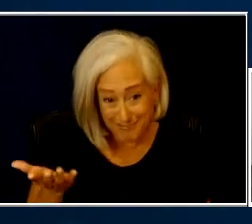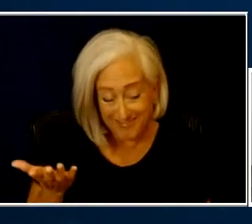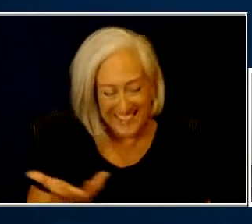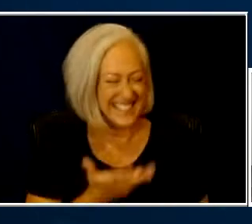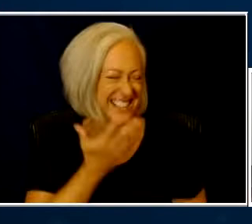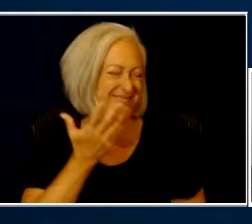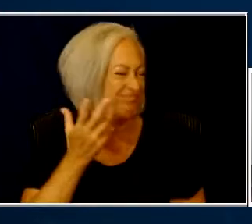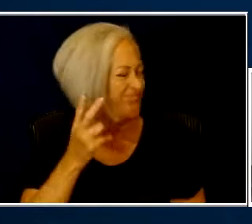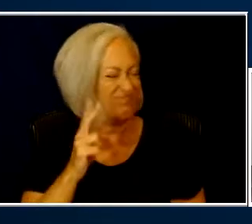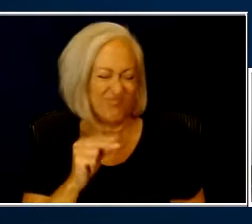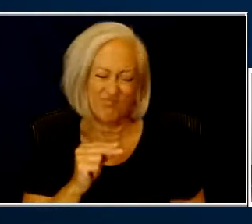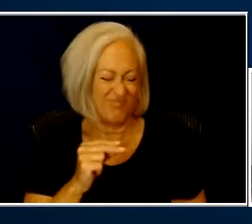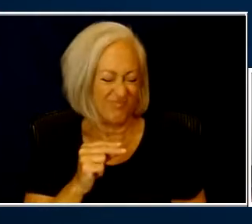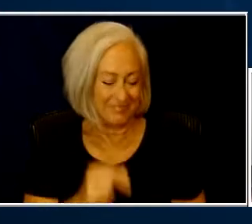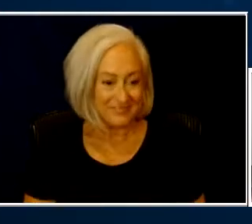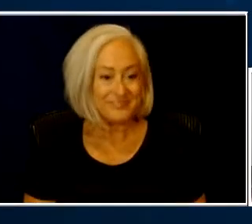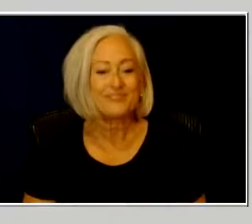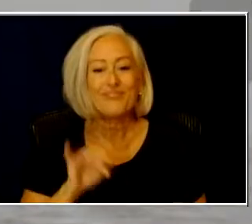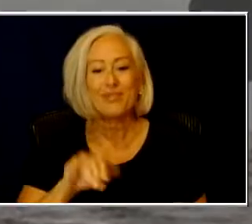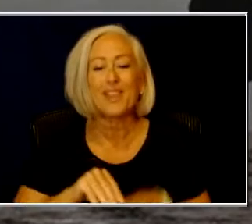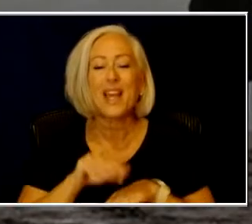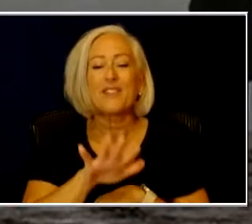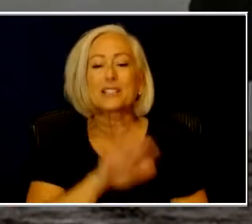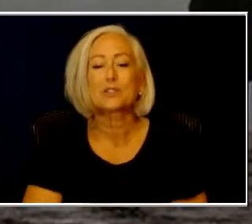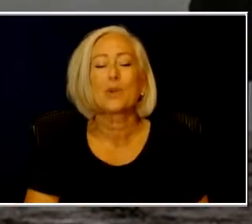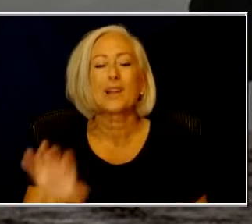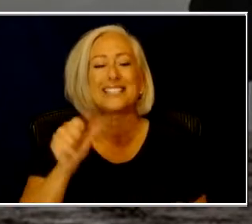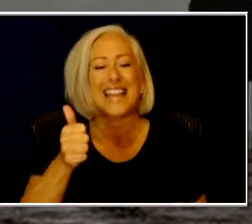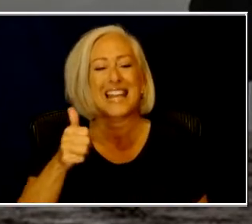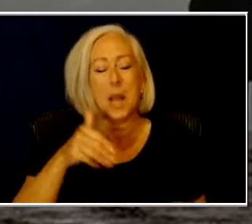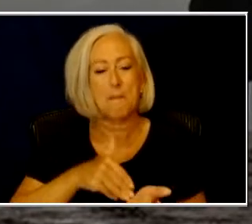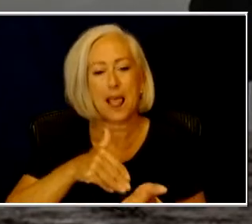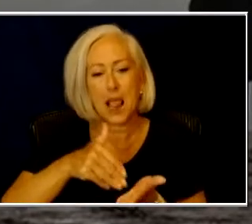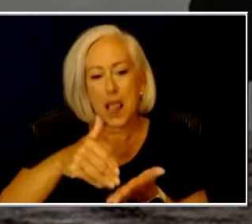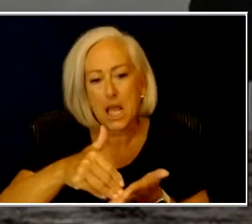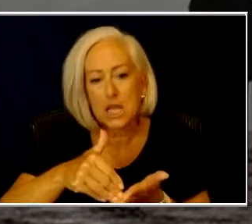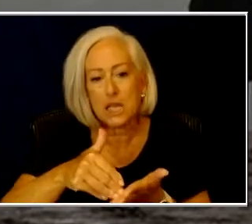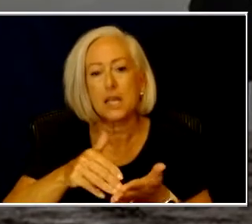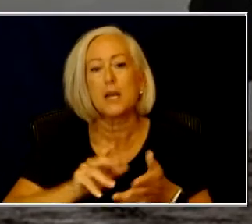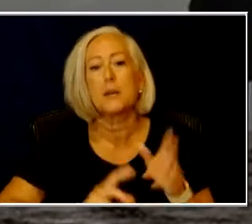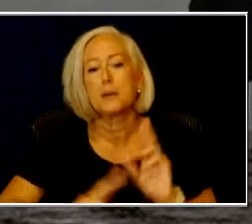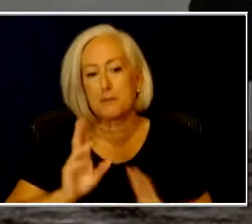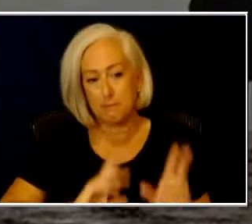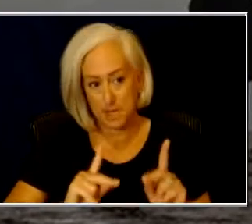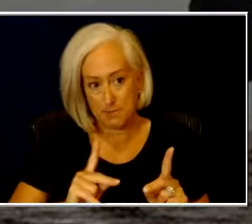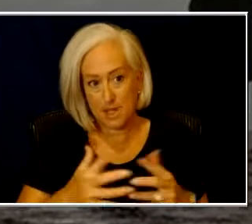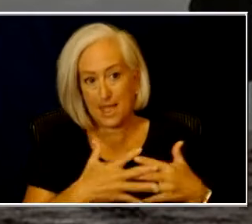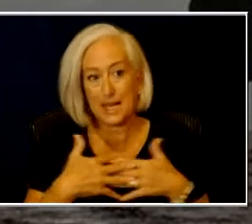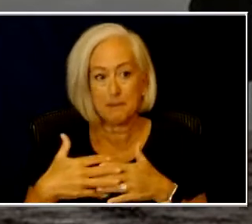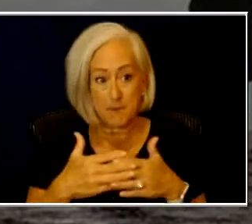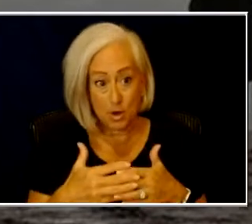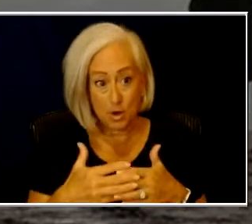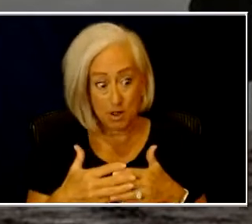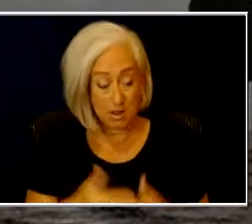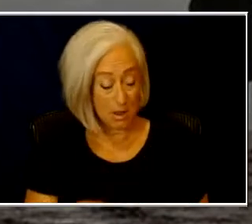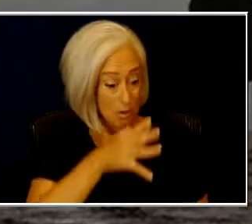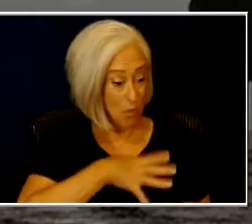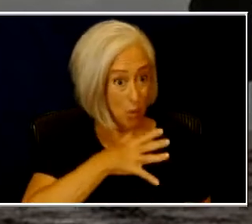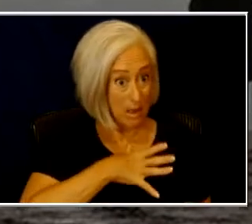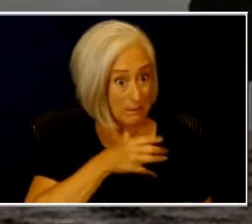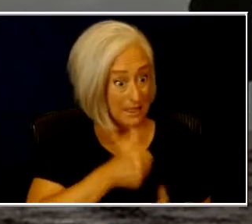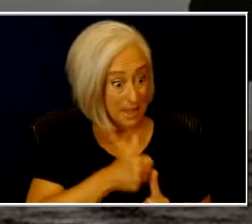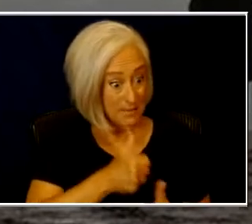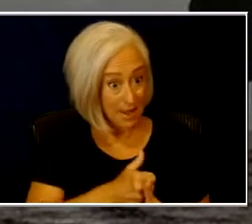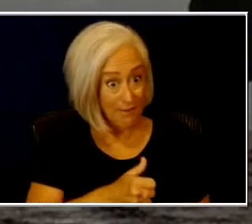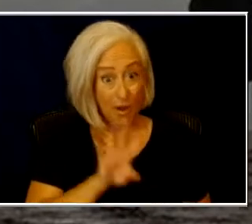this affects about 10 million Americans. That's according to researchers at Boston University. And women are 4 more times likely to be